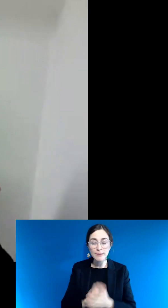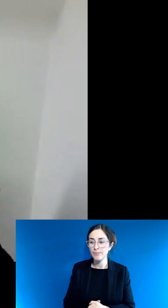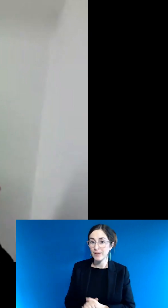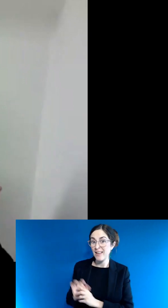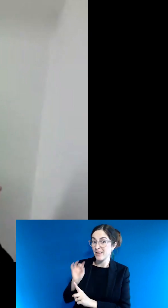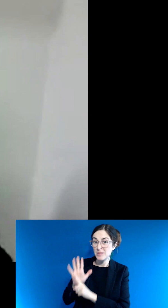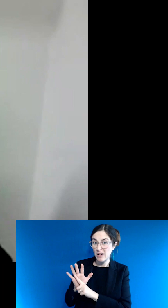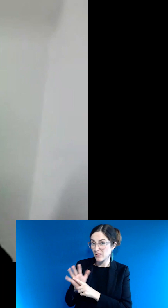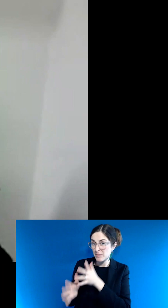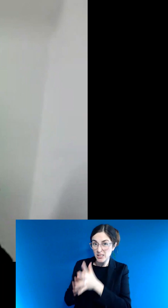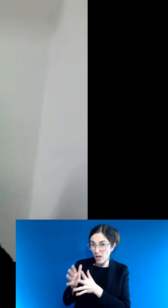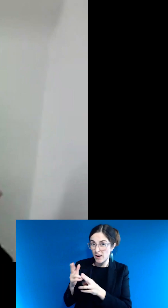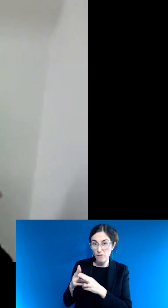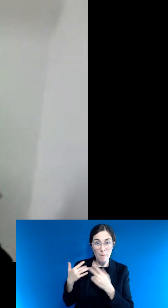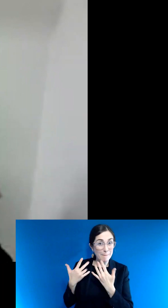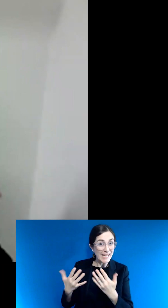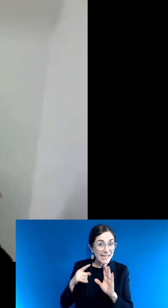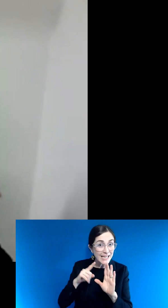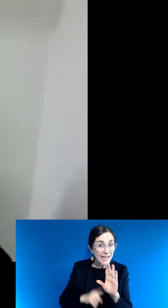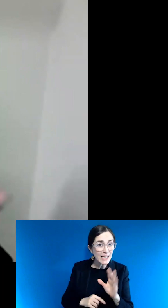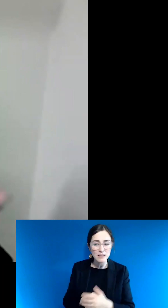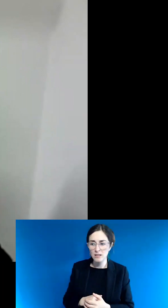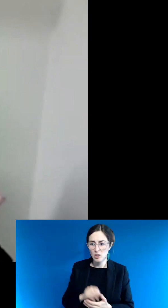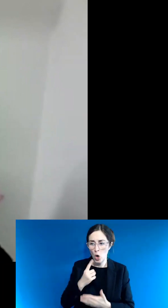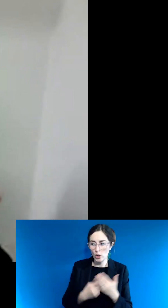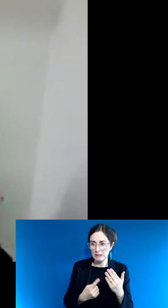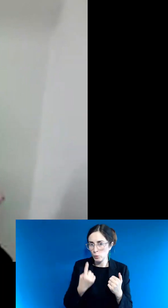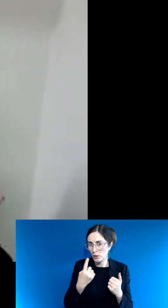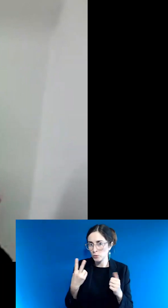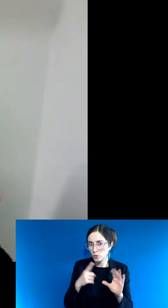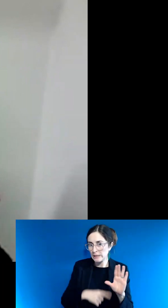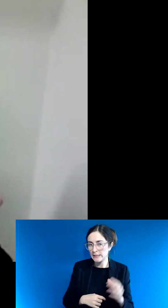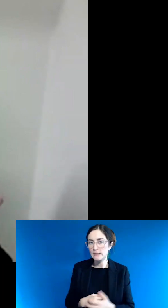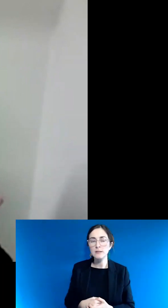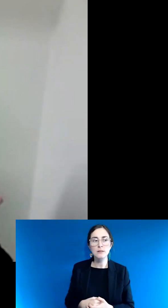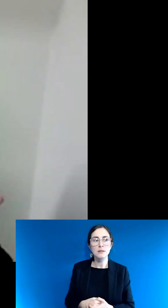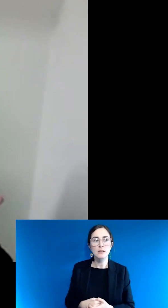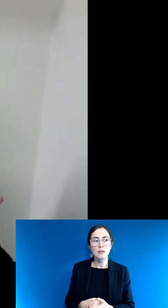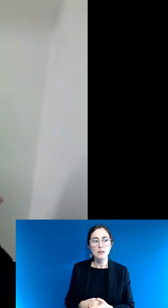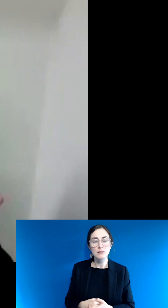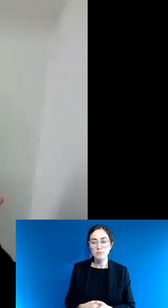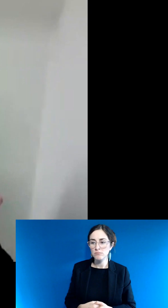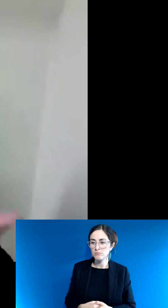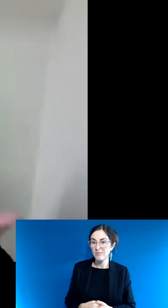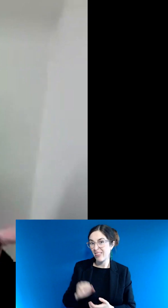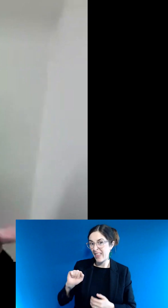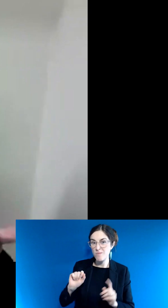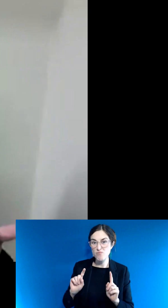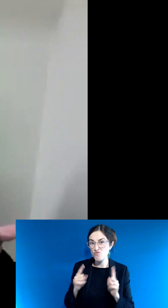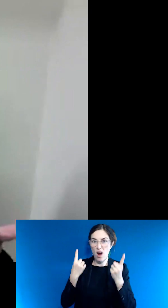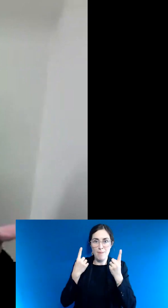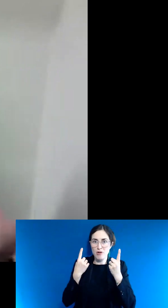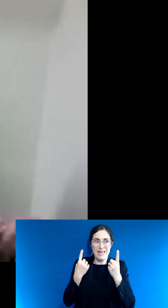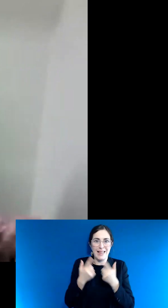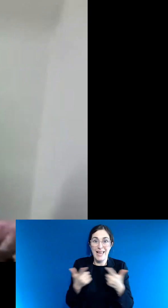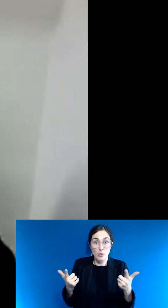that they have been signing for many years, not, the last year or two, that I guess that it's their primary